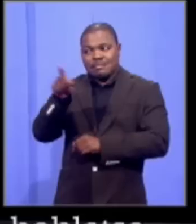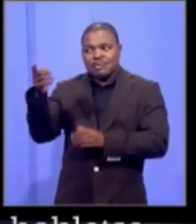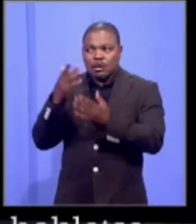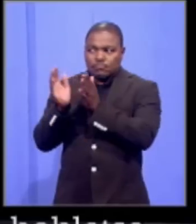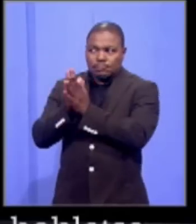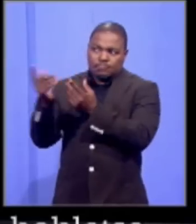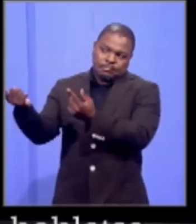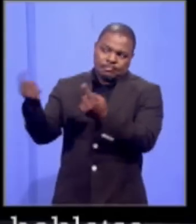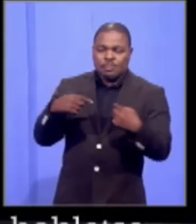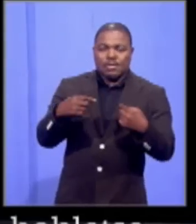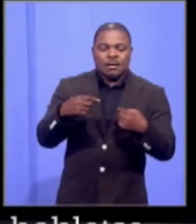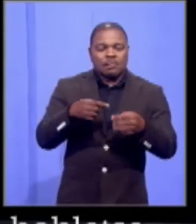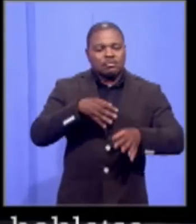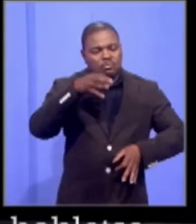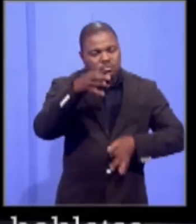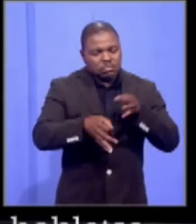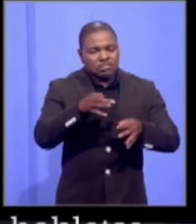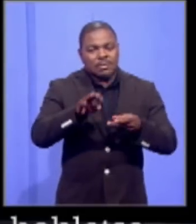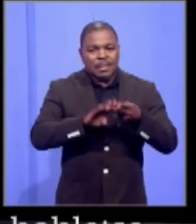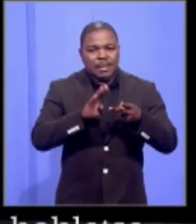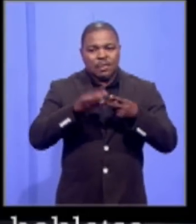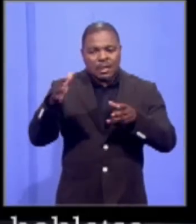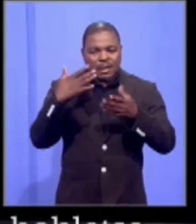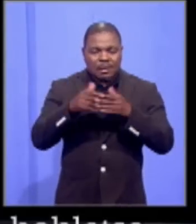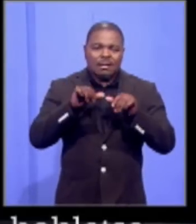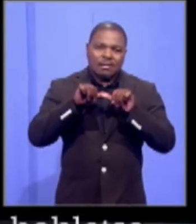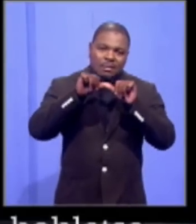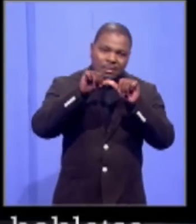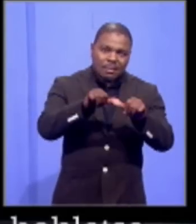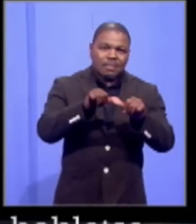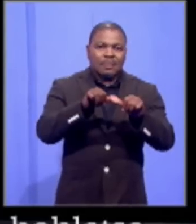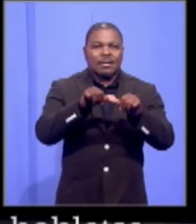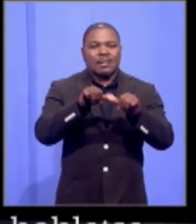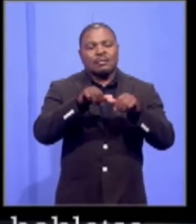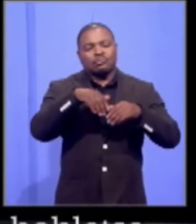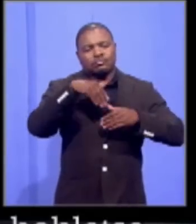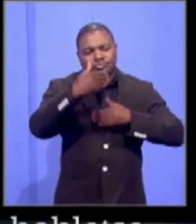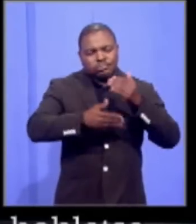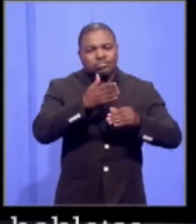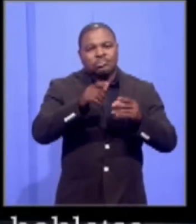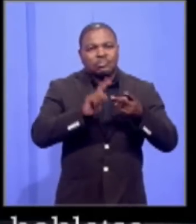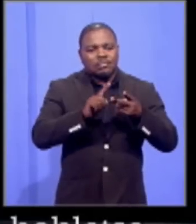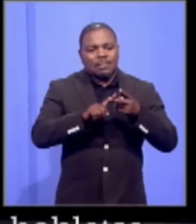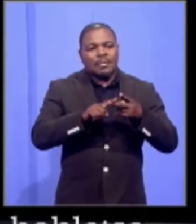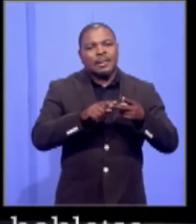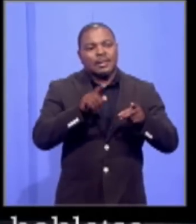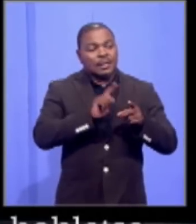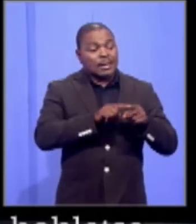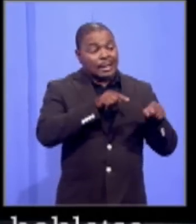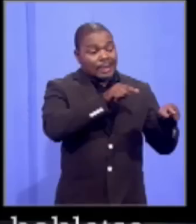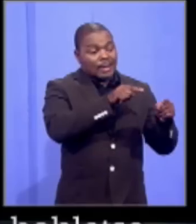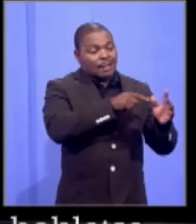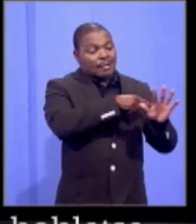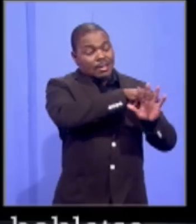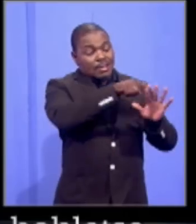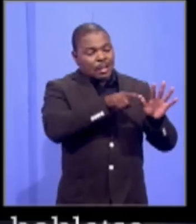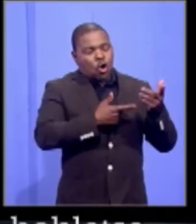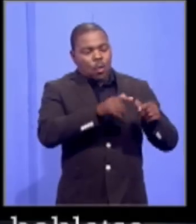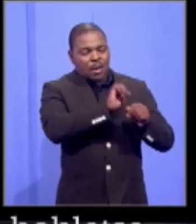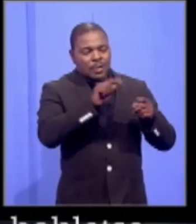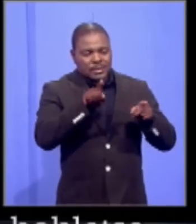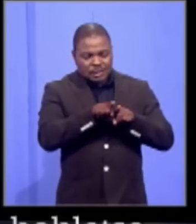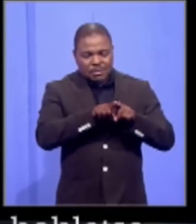di bitša gomme ba tla tswalela kgetsi ya bona ba tšhireletšo gomme ba bula ya bona